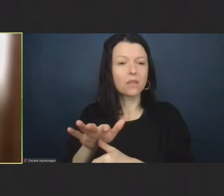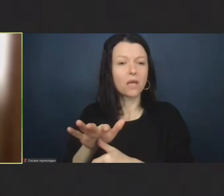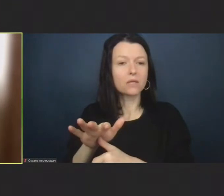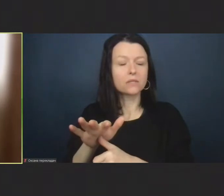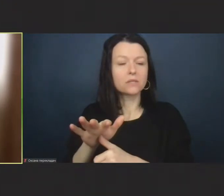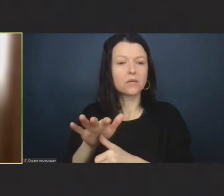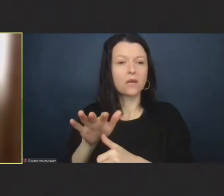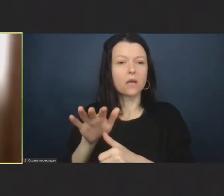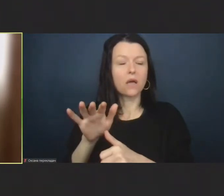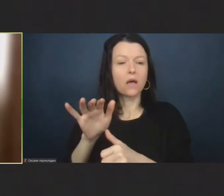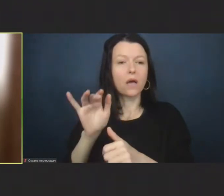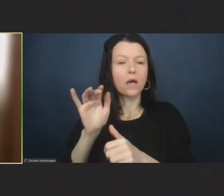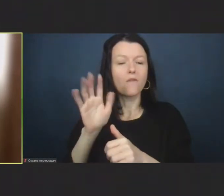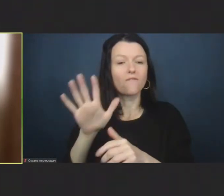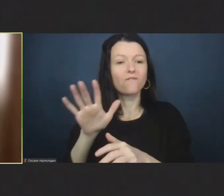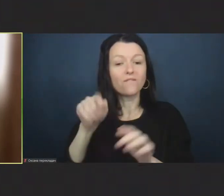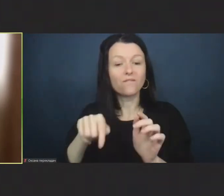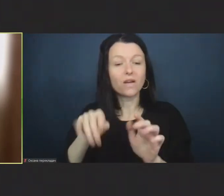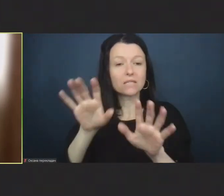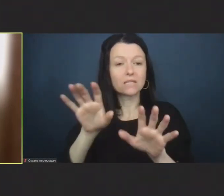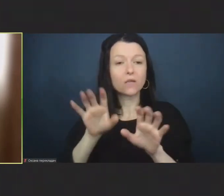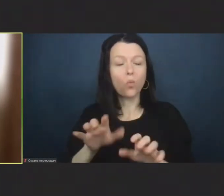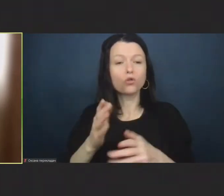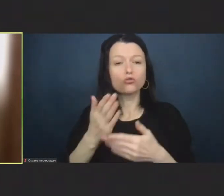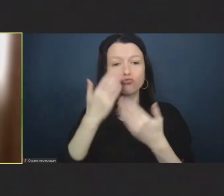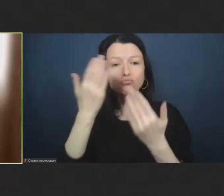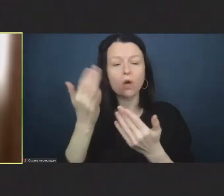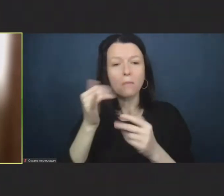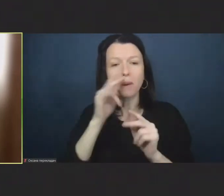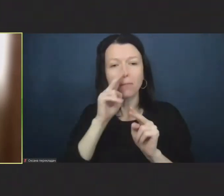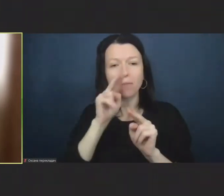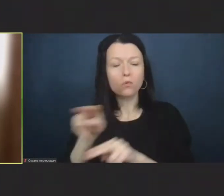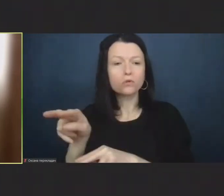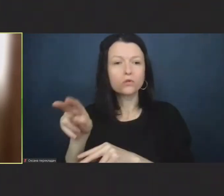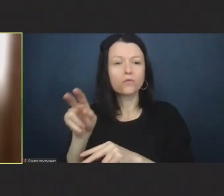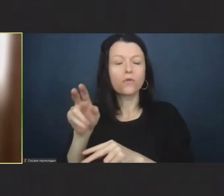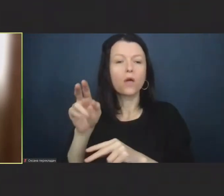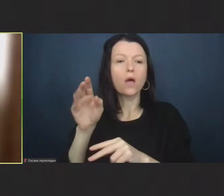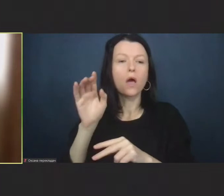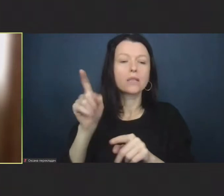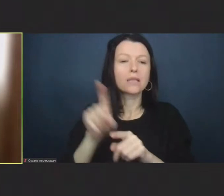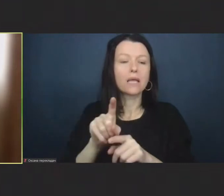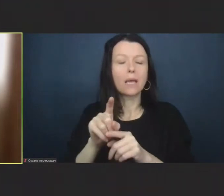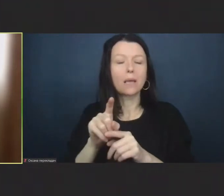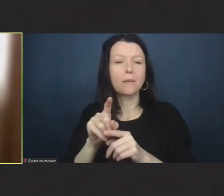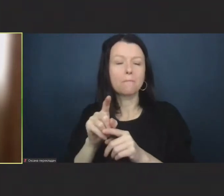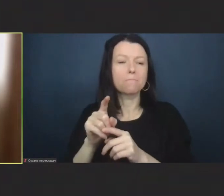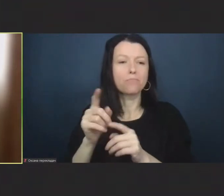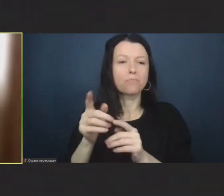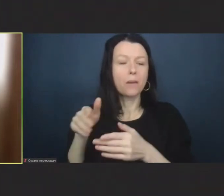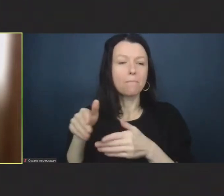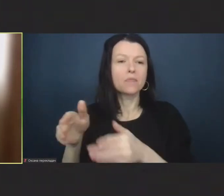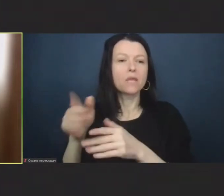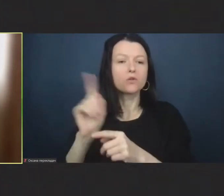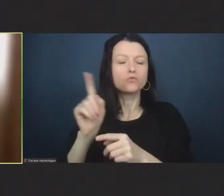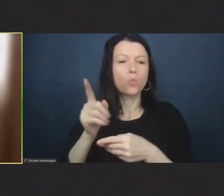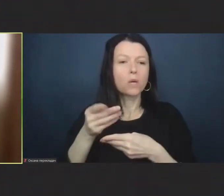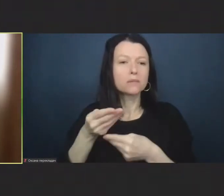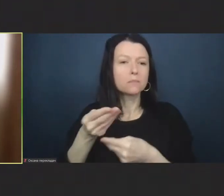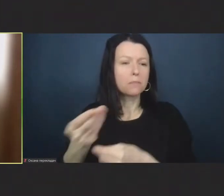there. But what we see in the document is the approach, whether we should be talking about